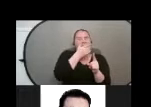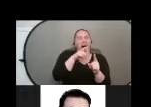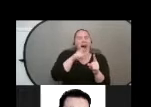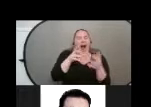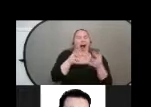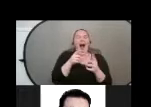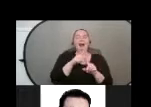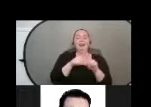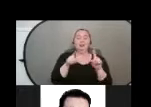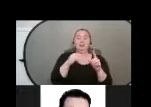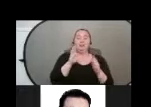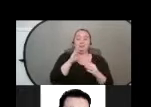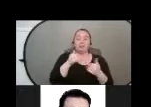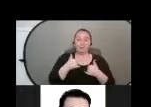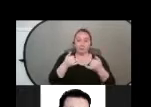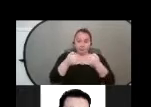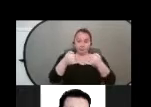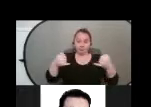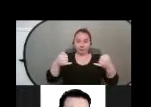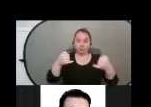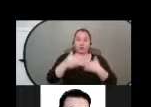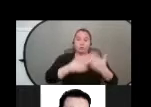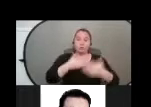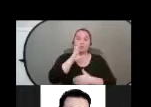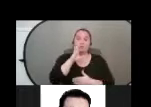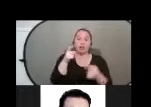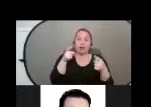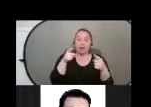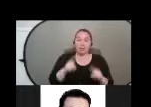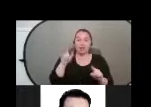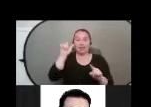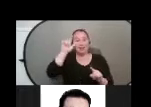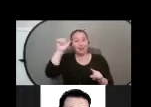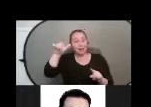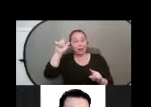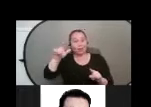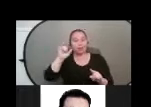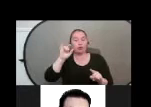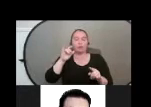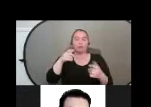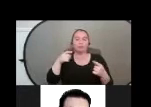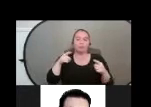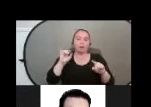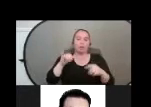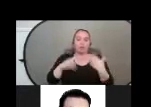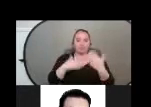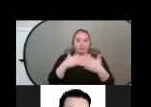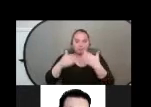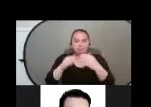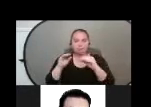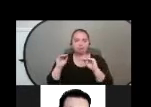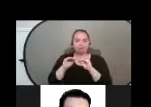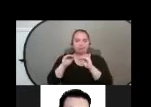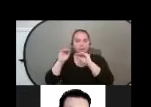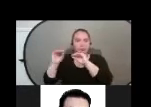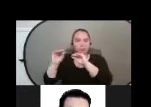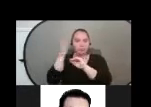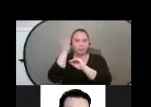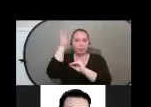be a boundary process that would have to occur later as that is moving forward. It's hard to keep Interstate 35 out